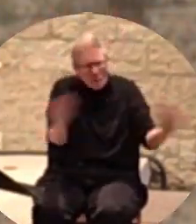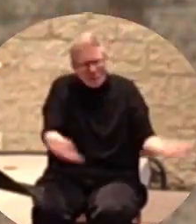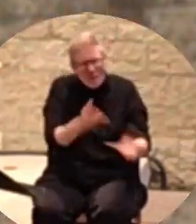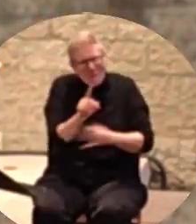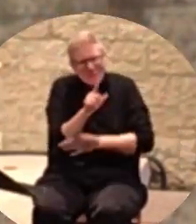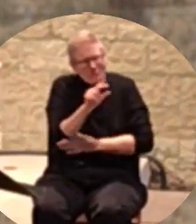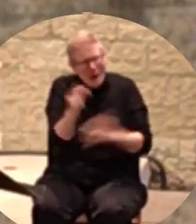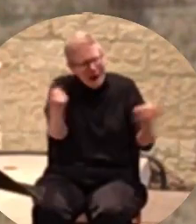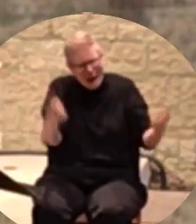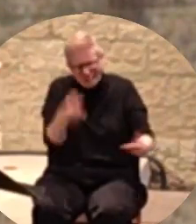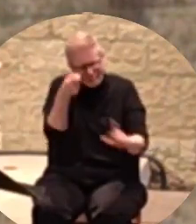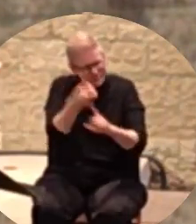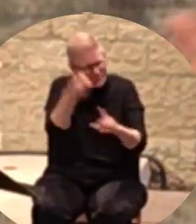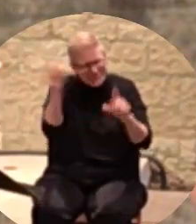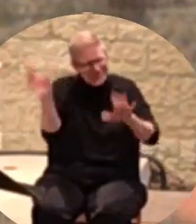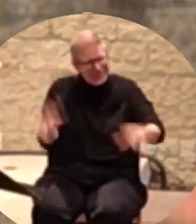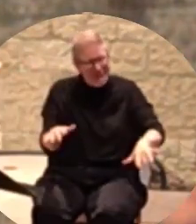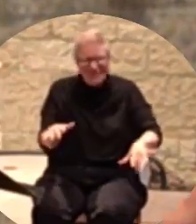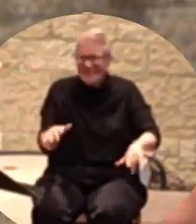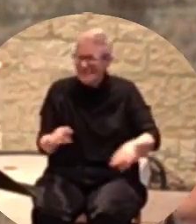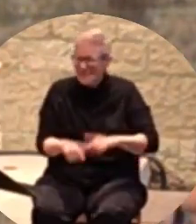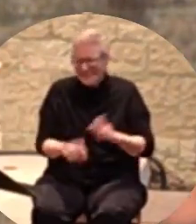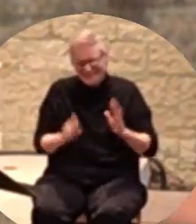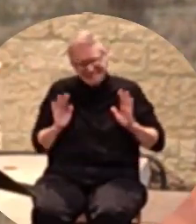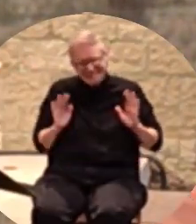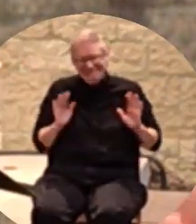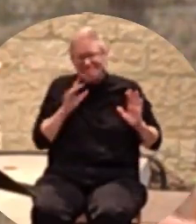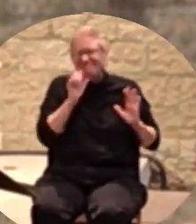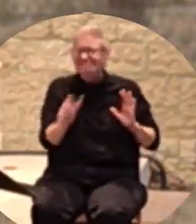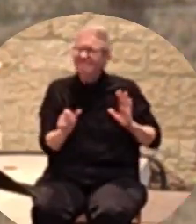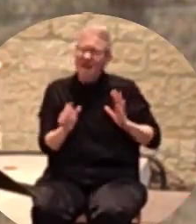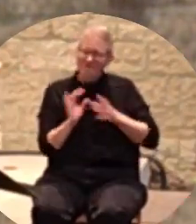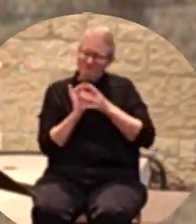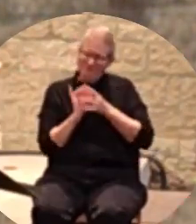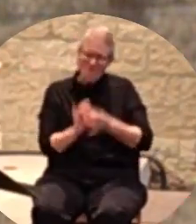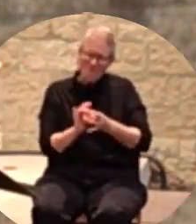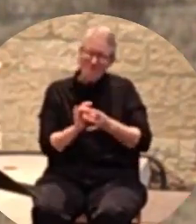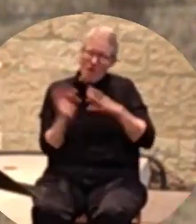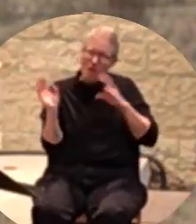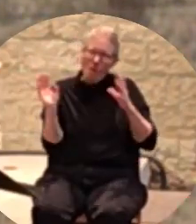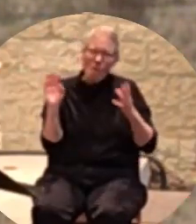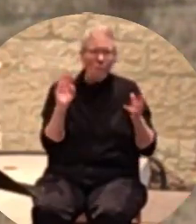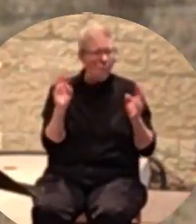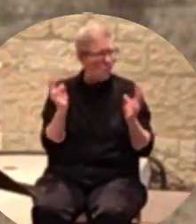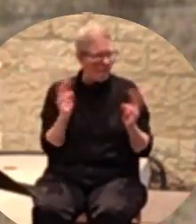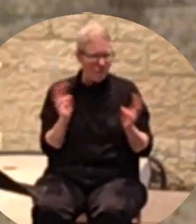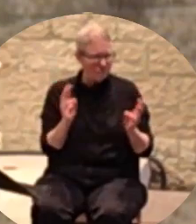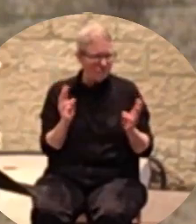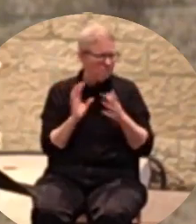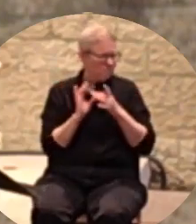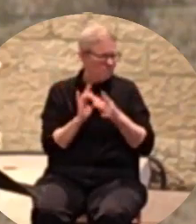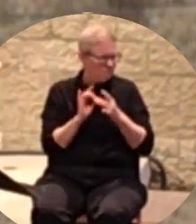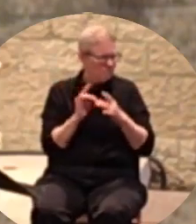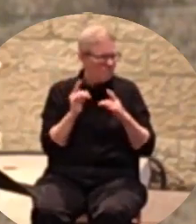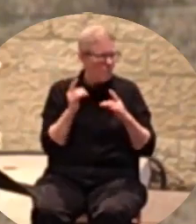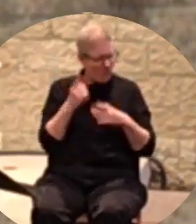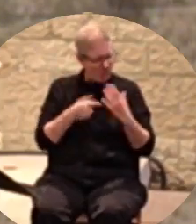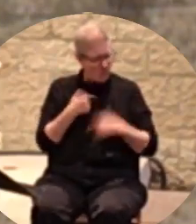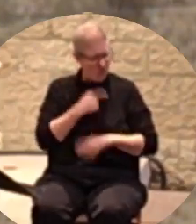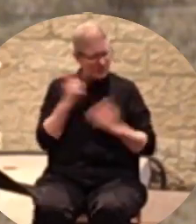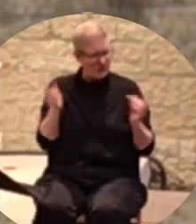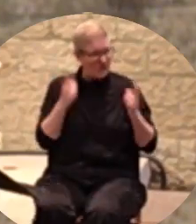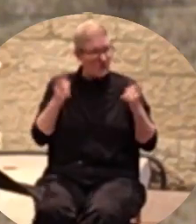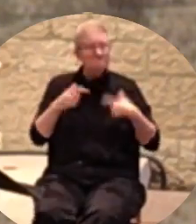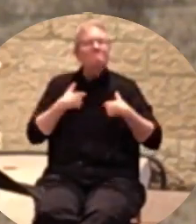yet, it's not about the weather. It's about what we celebrate here. You know, I want to start out with a little story. Abe was